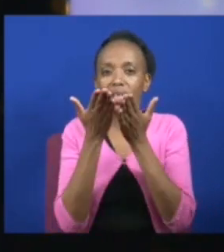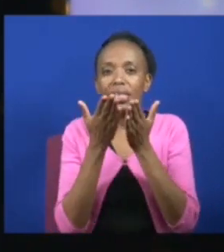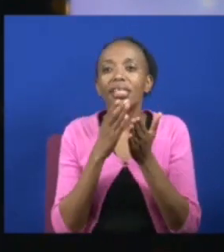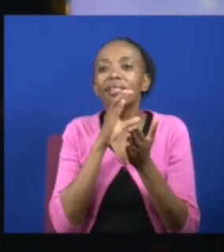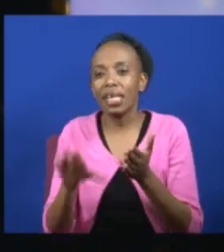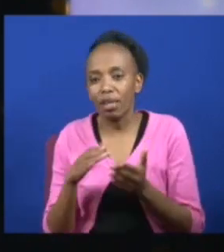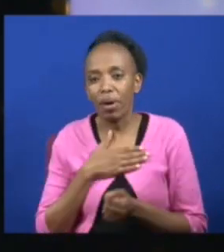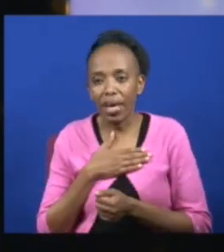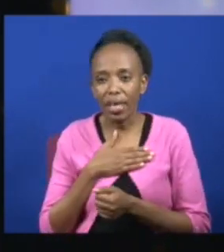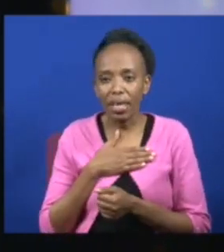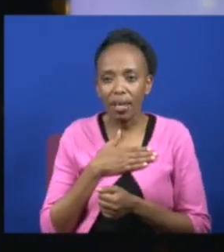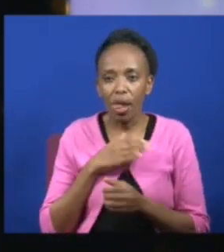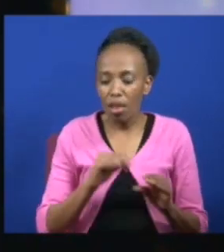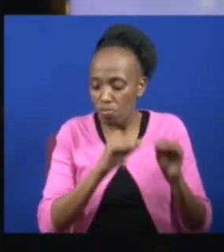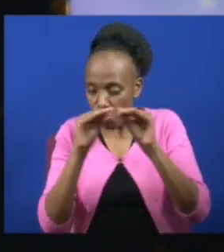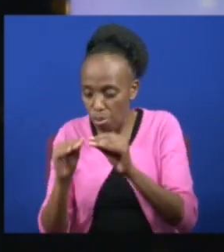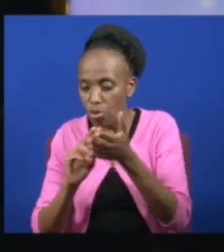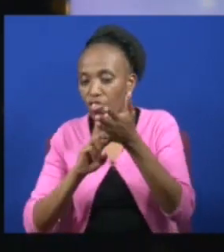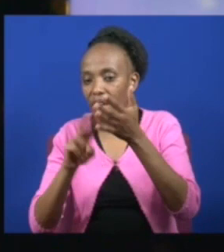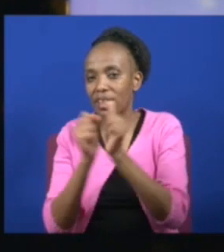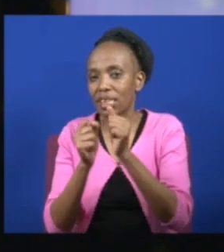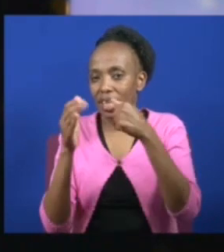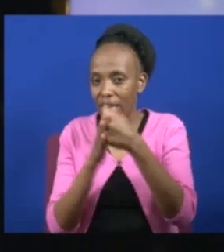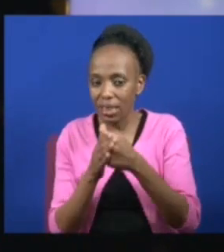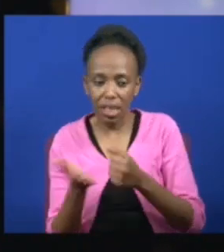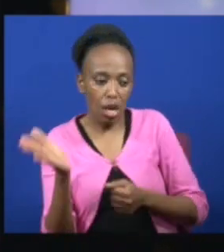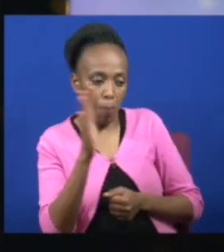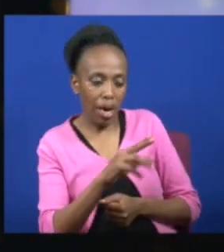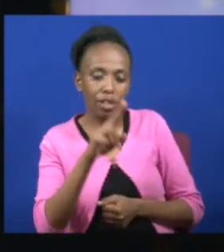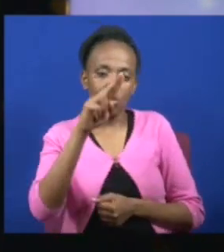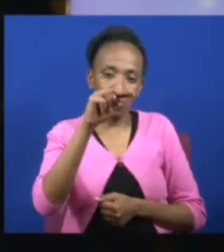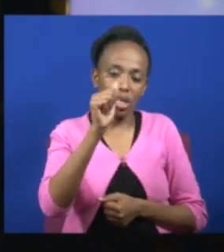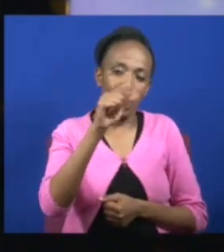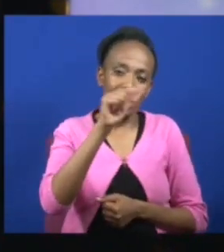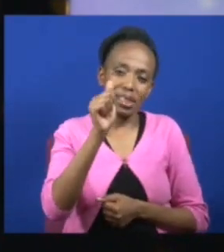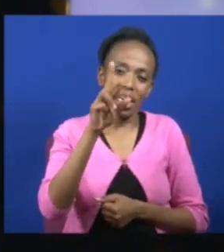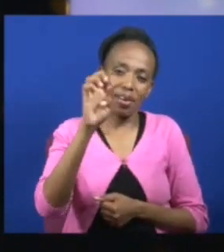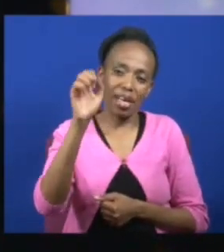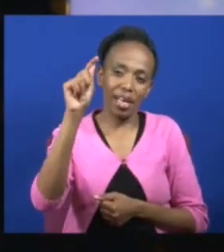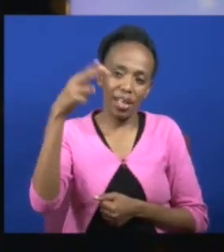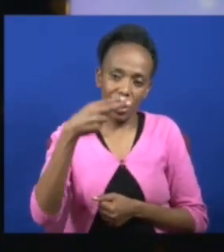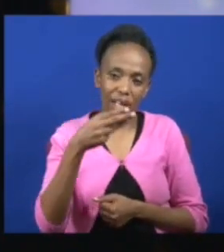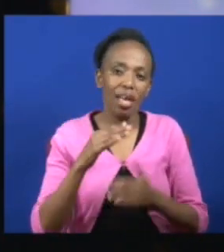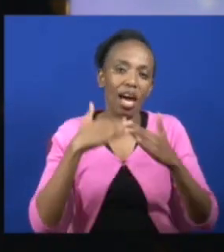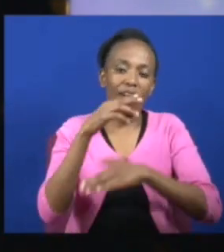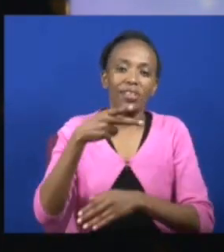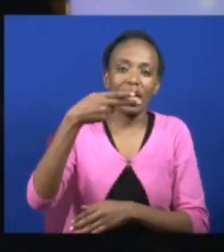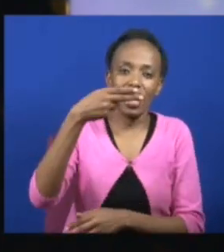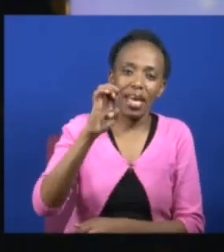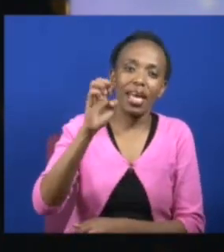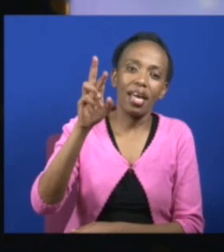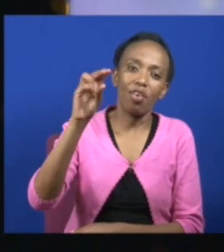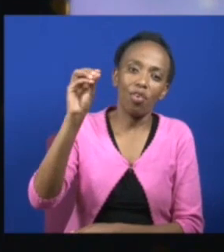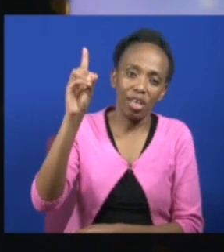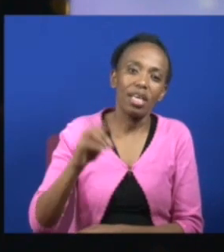son." I'm jumping to verse 19, the return to Nazareth. After Herod died, an angel of the